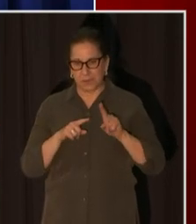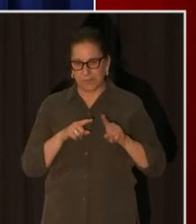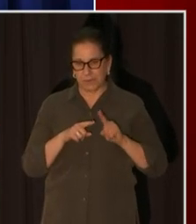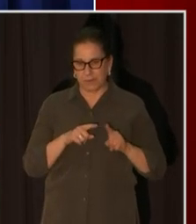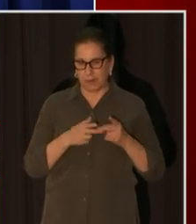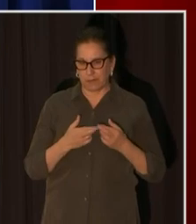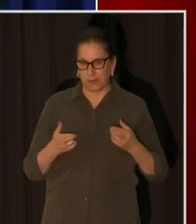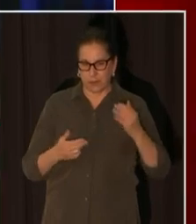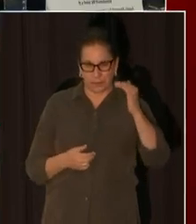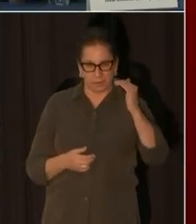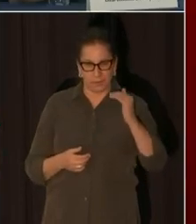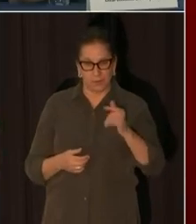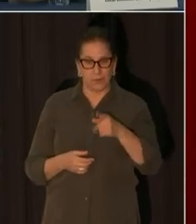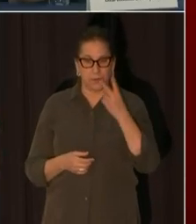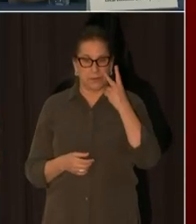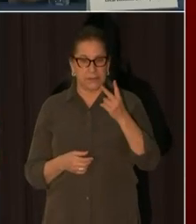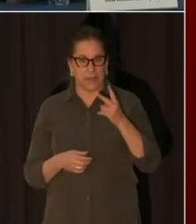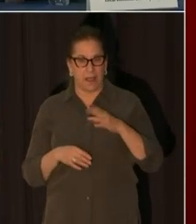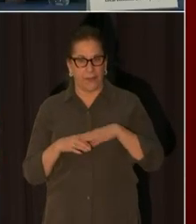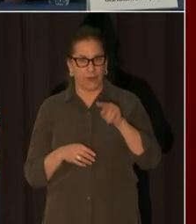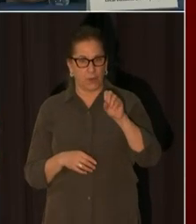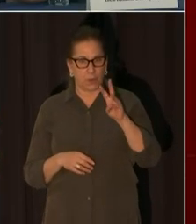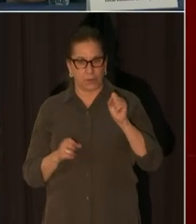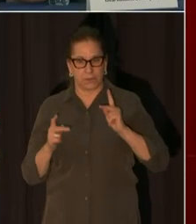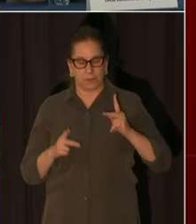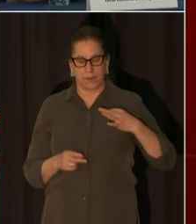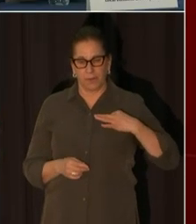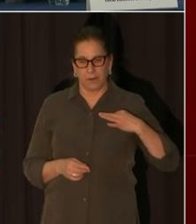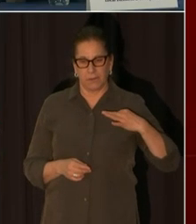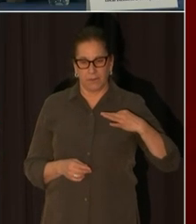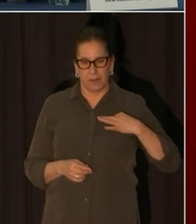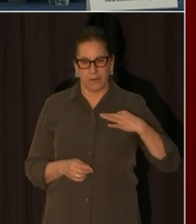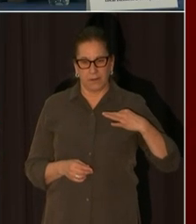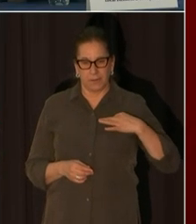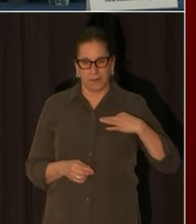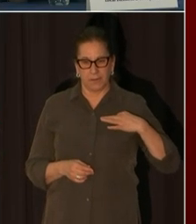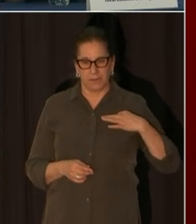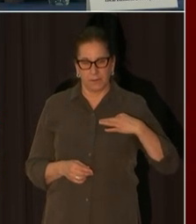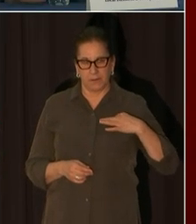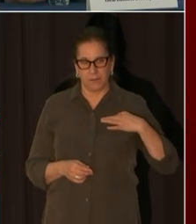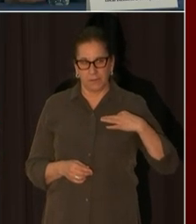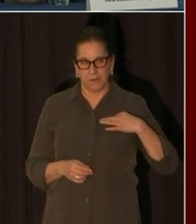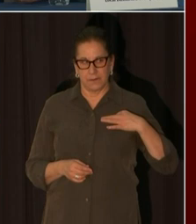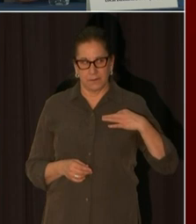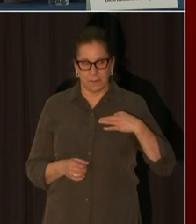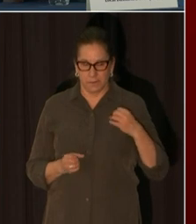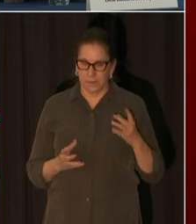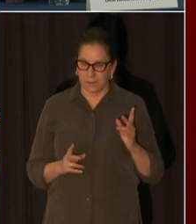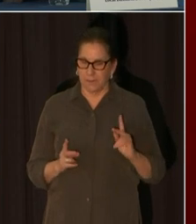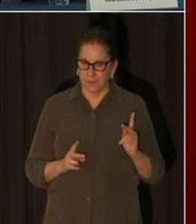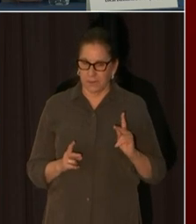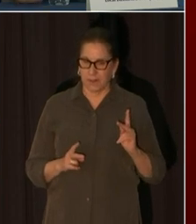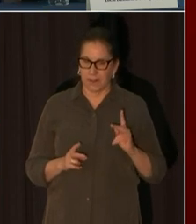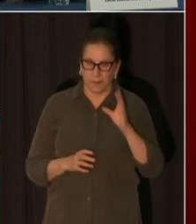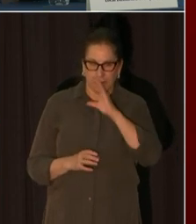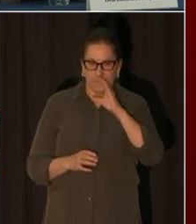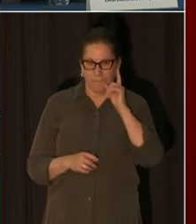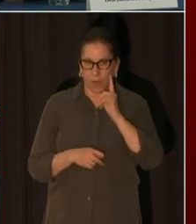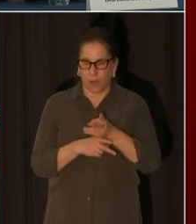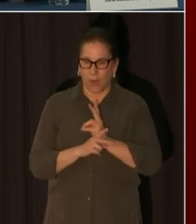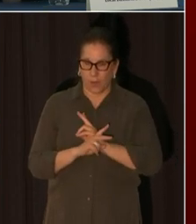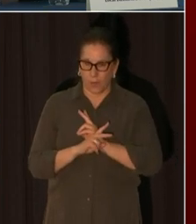of different ways that we are trying to help aid in this recovery effort.